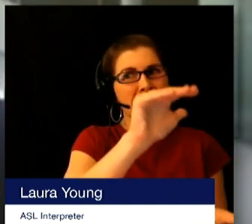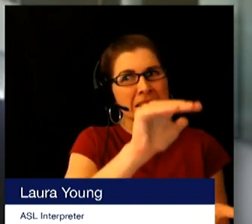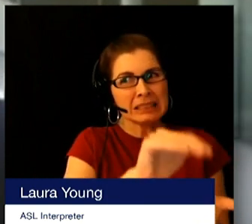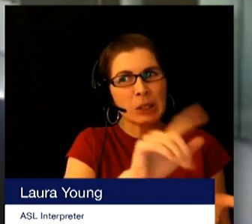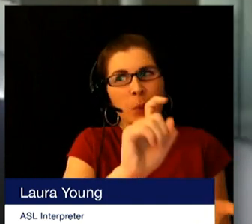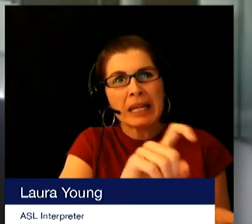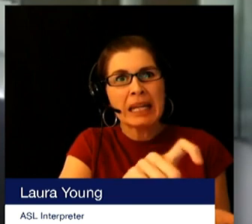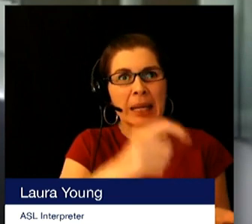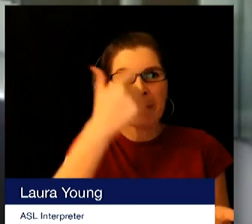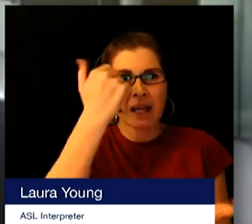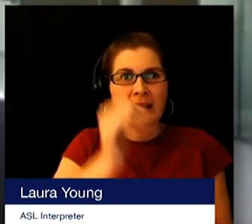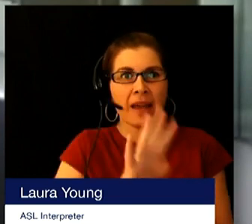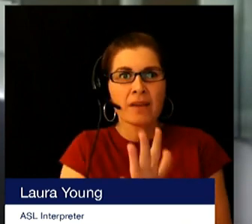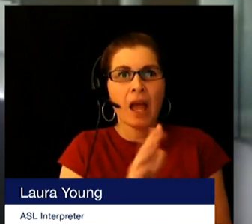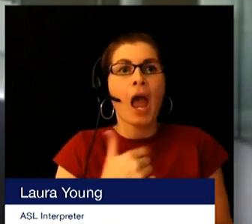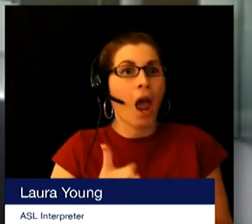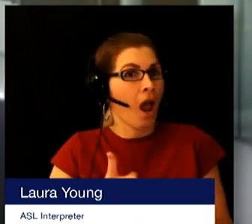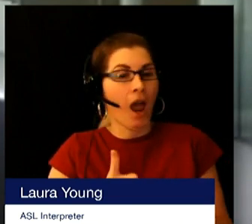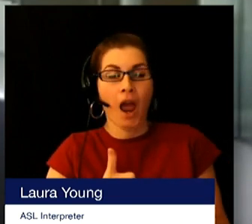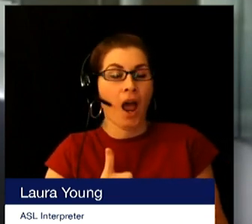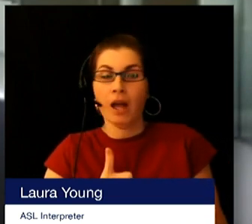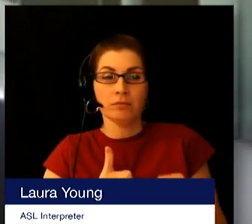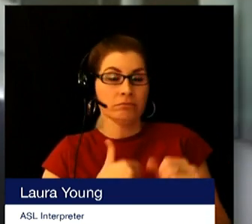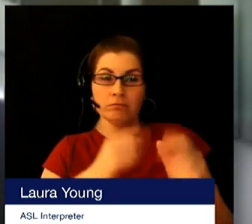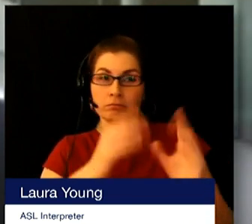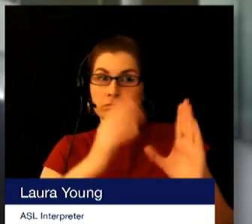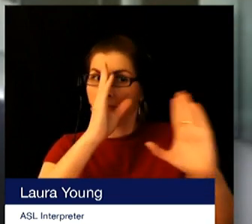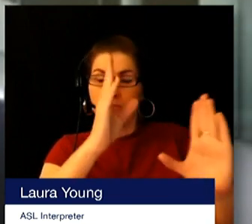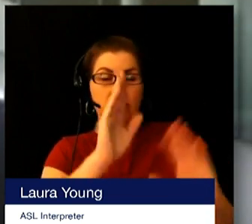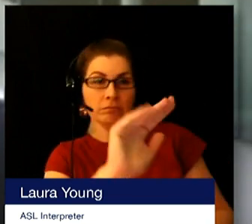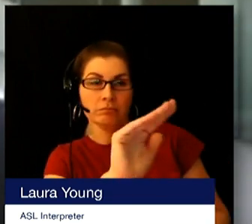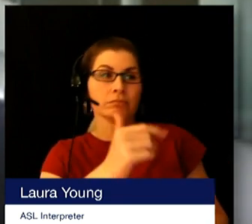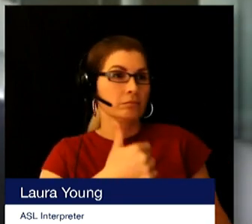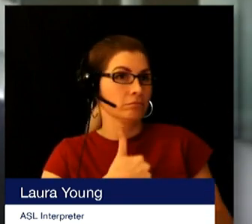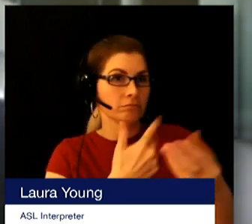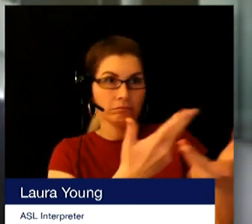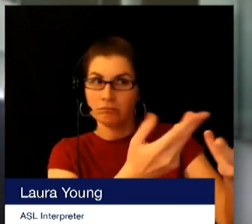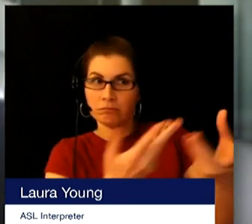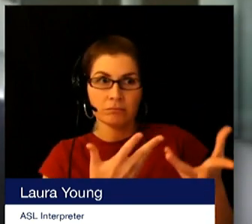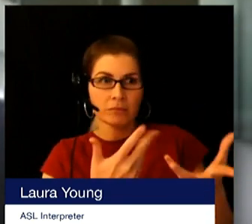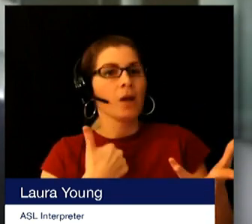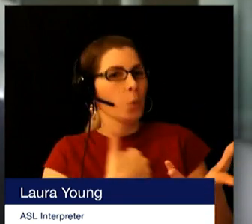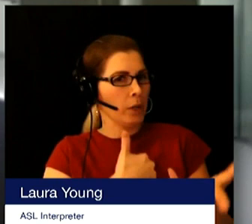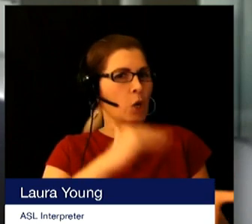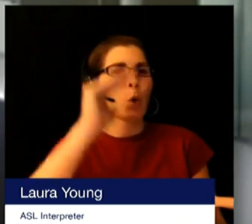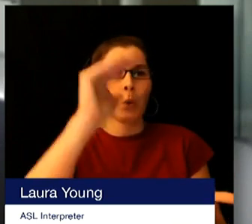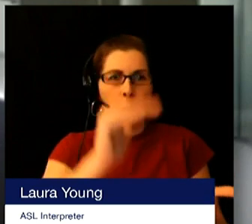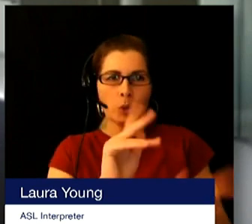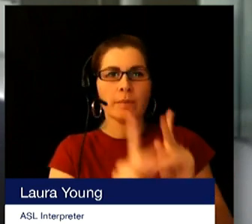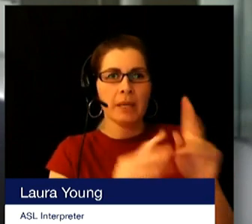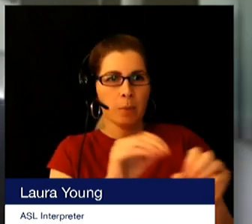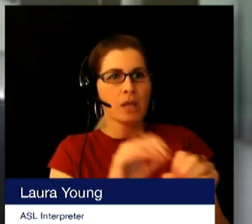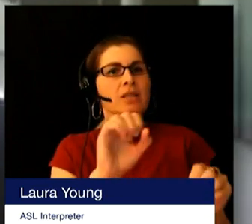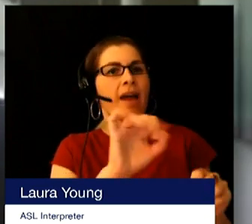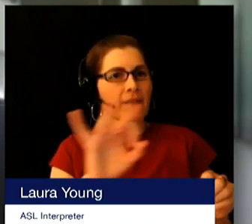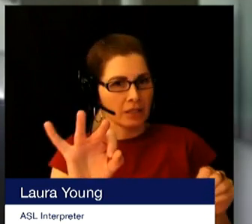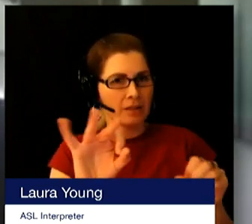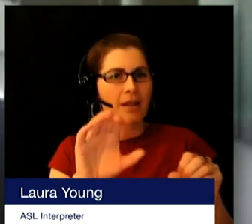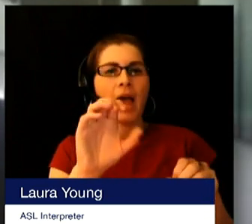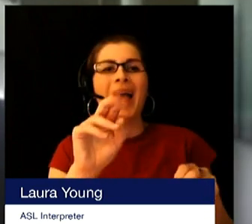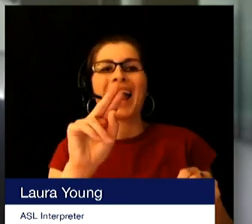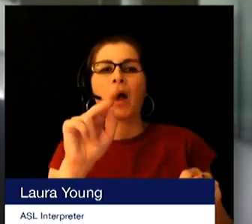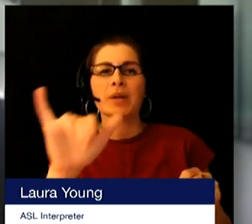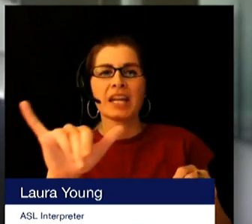pandemic, I listened and I followed their demands. We reduced the number of people in San Francisco County Jail